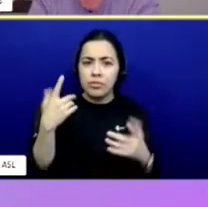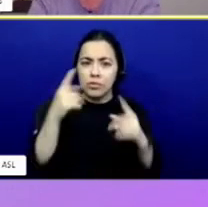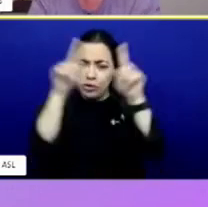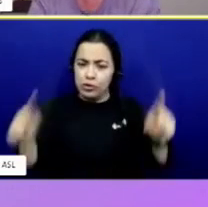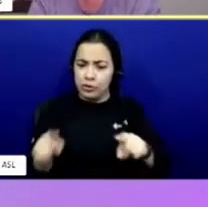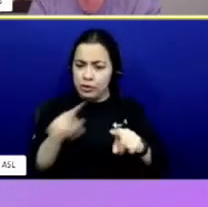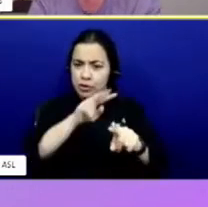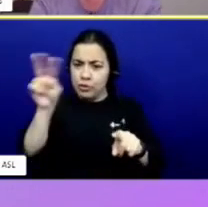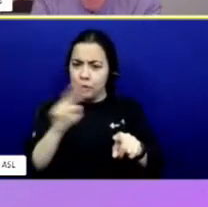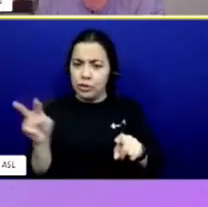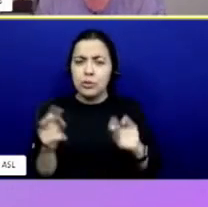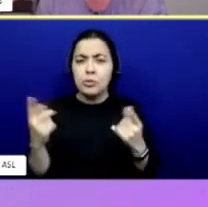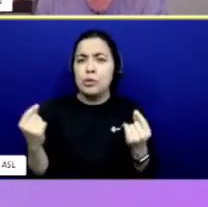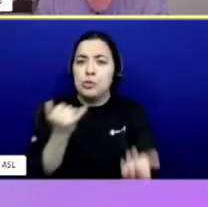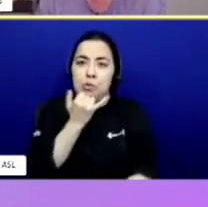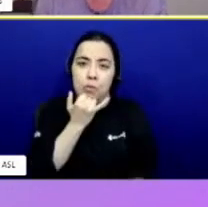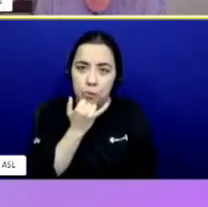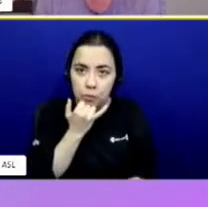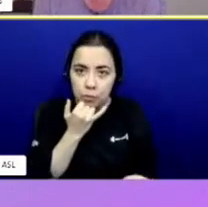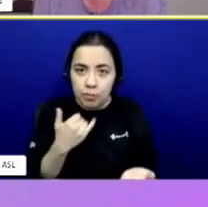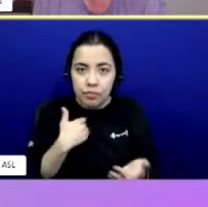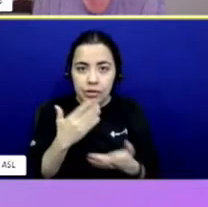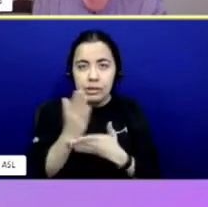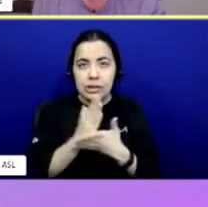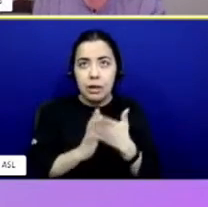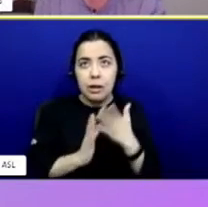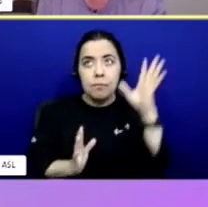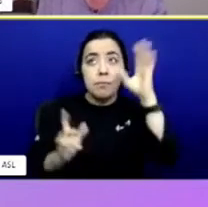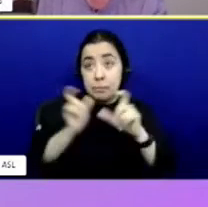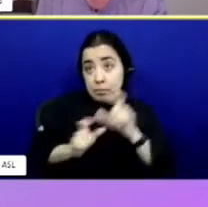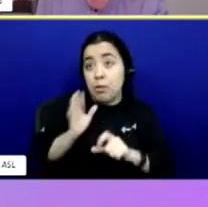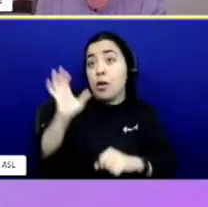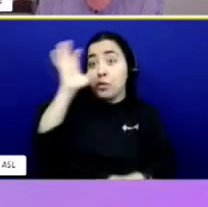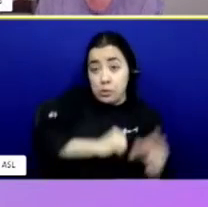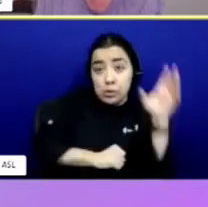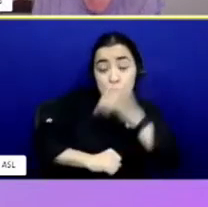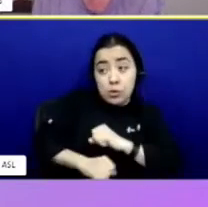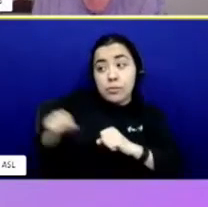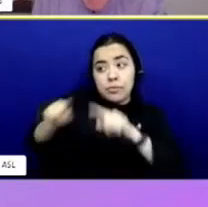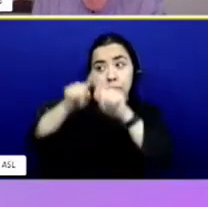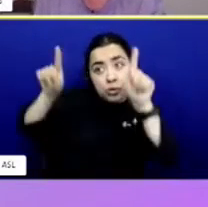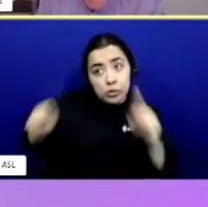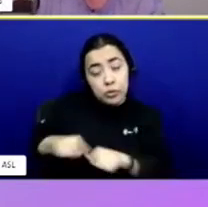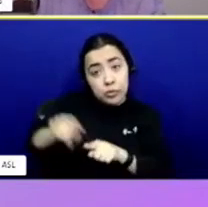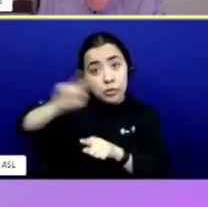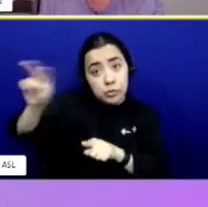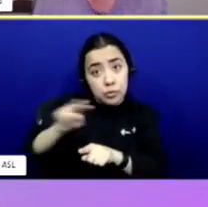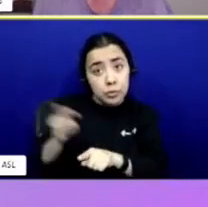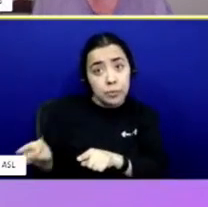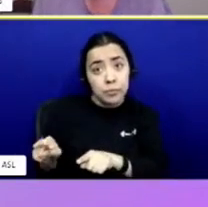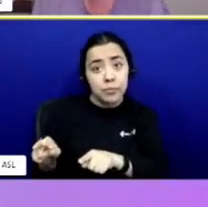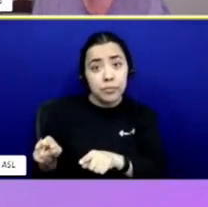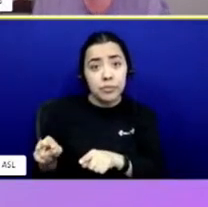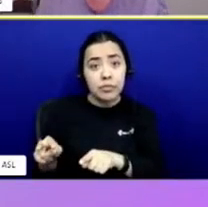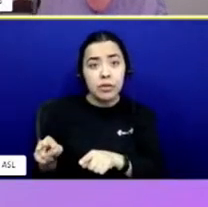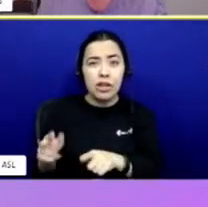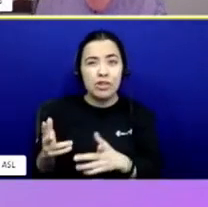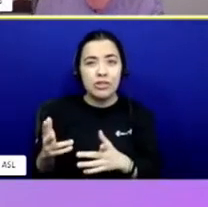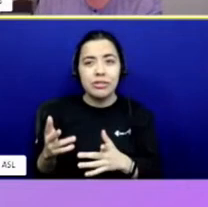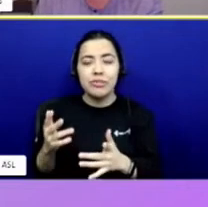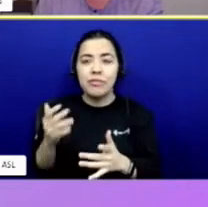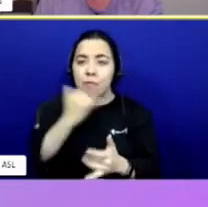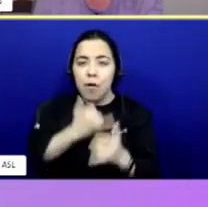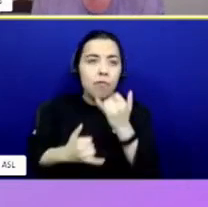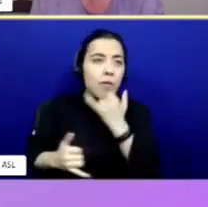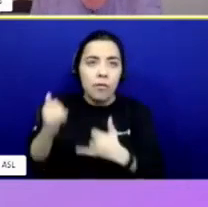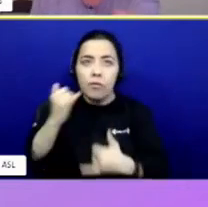doing wrong? There's this kind of implicit assumption here that the screen readers are just super buggy, right?